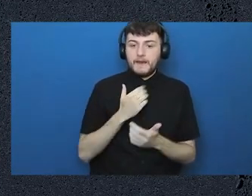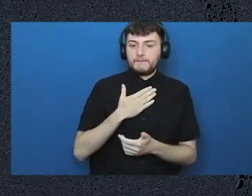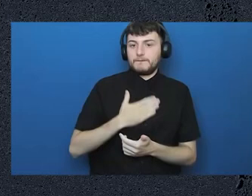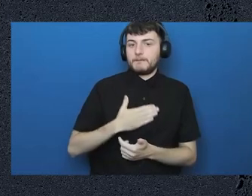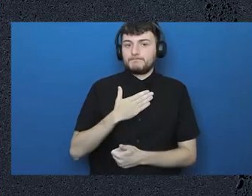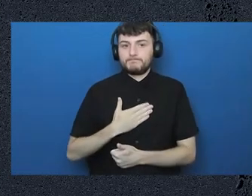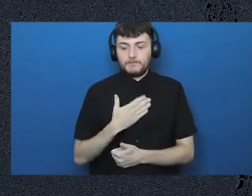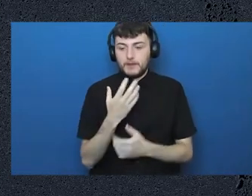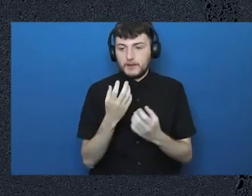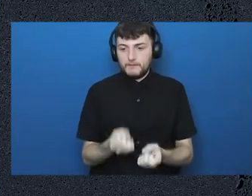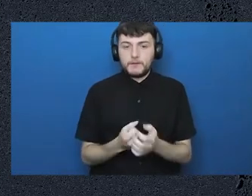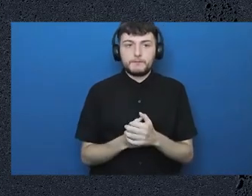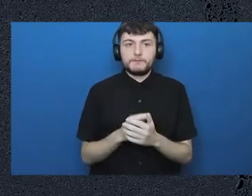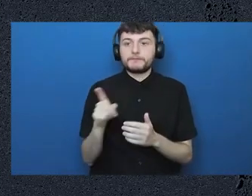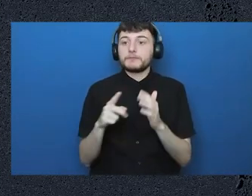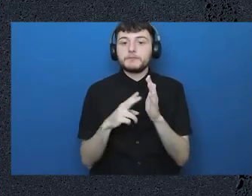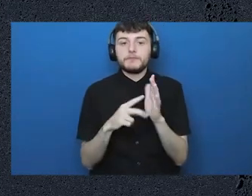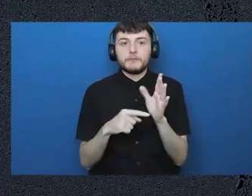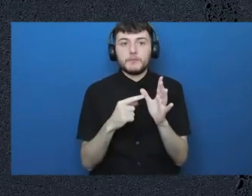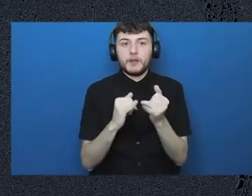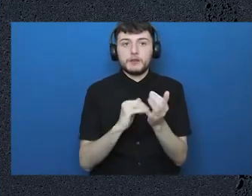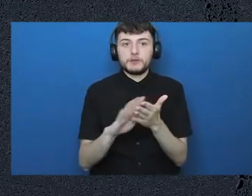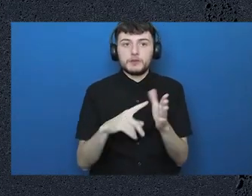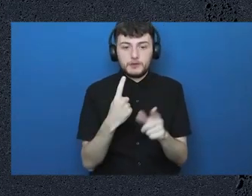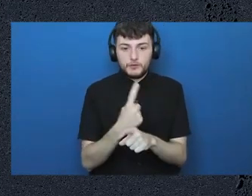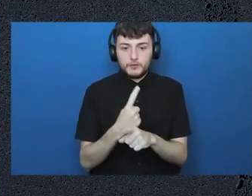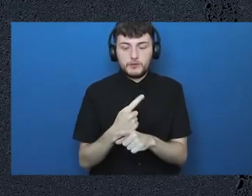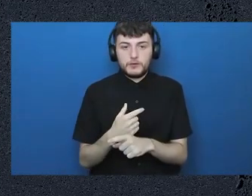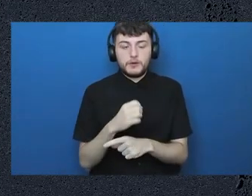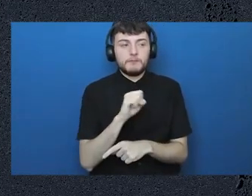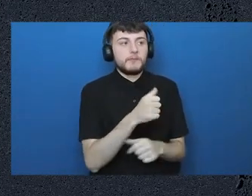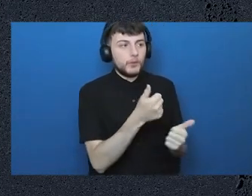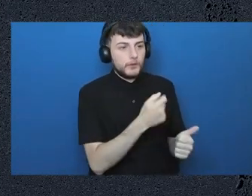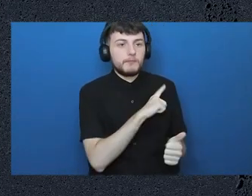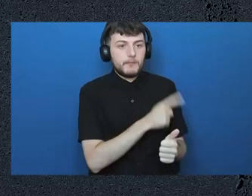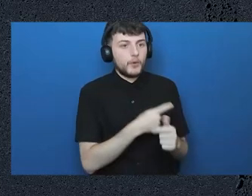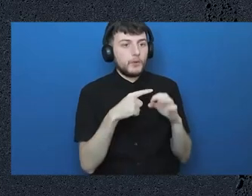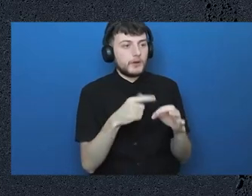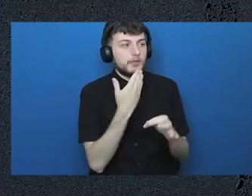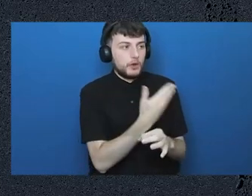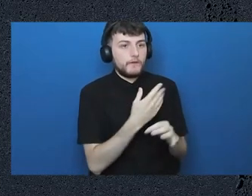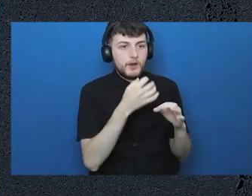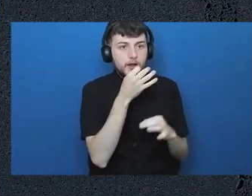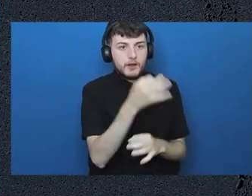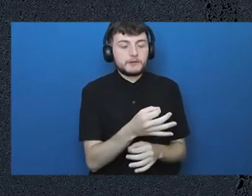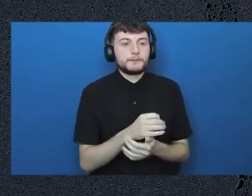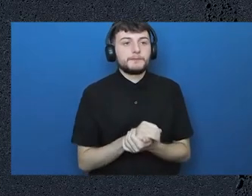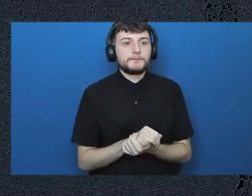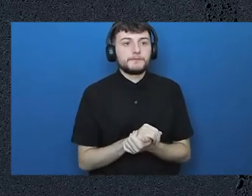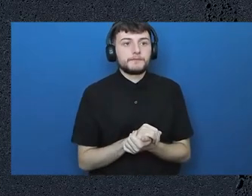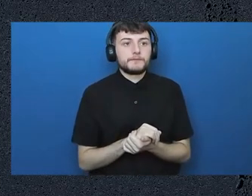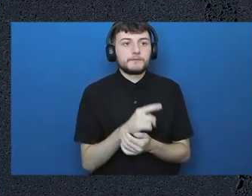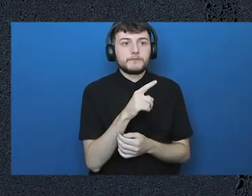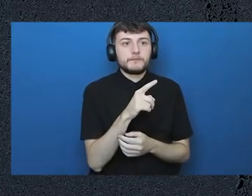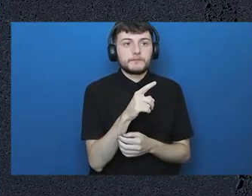question. Thank you for asking it, and so vital. Any thoughts? I thought it was really interesting. You said that it's kind of flipped, because